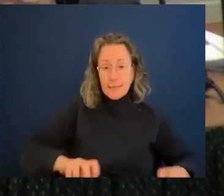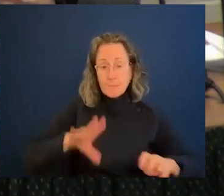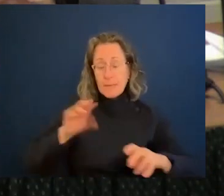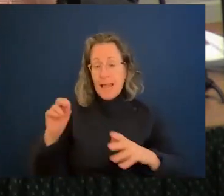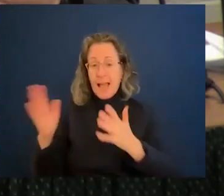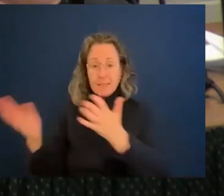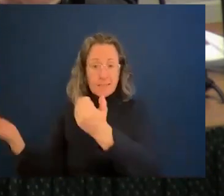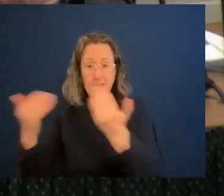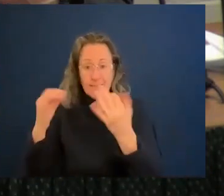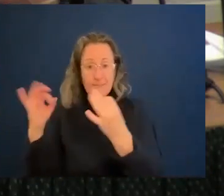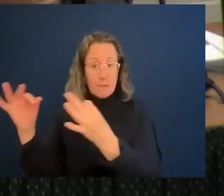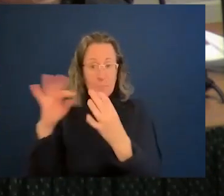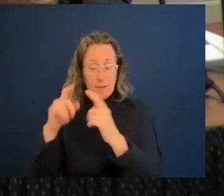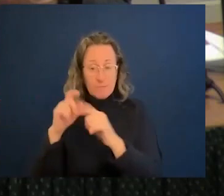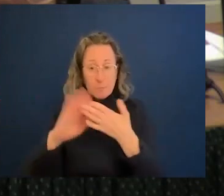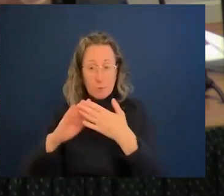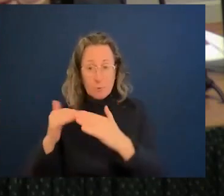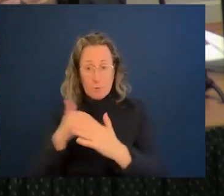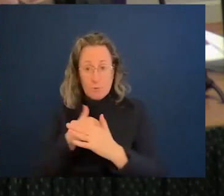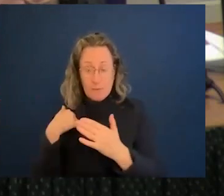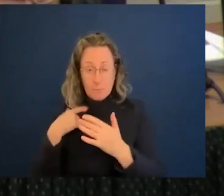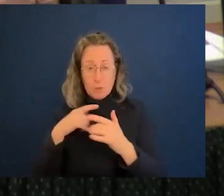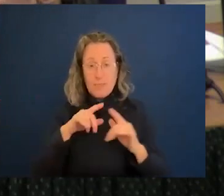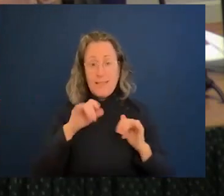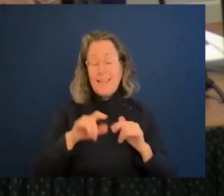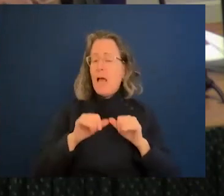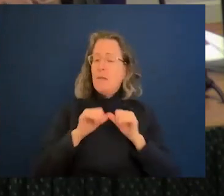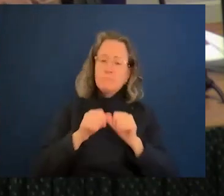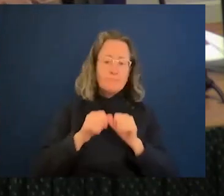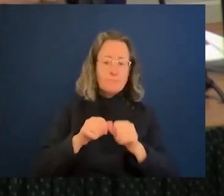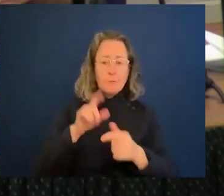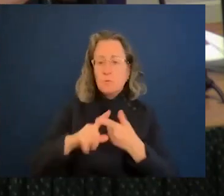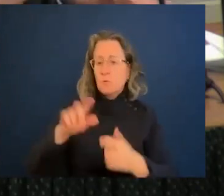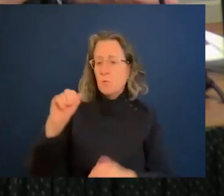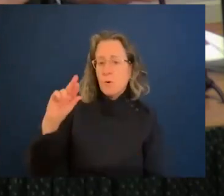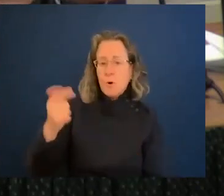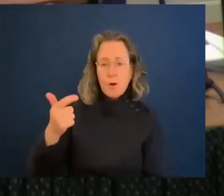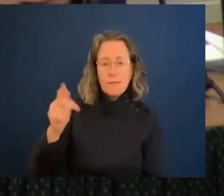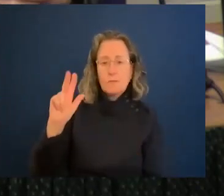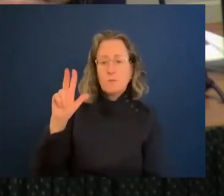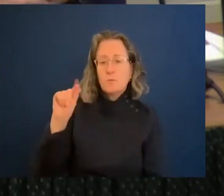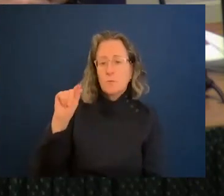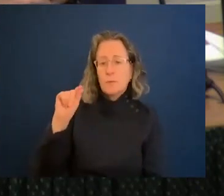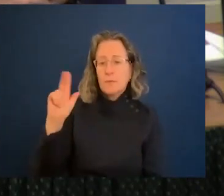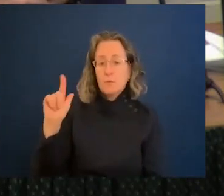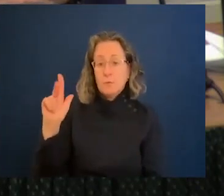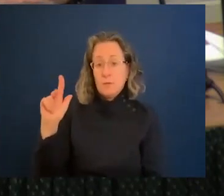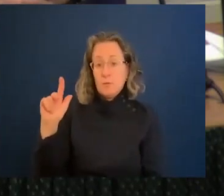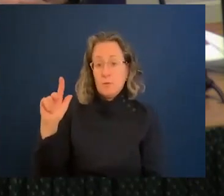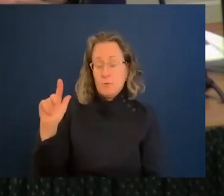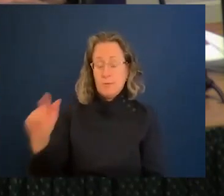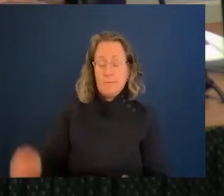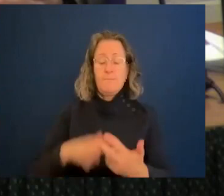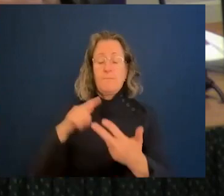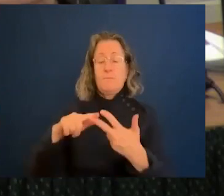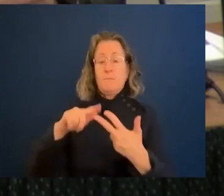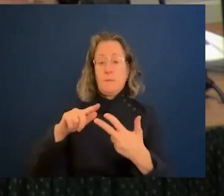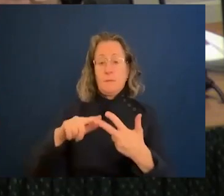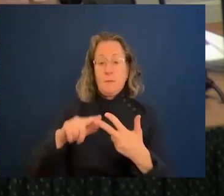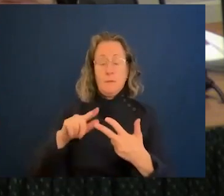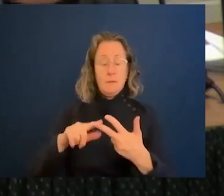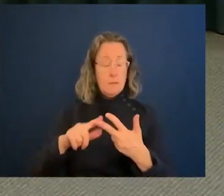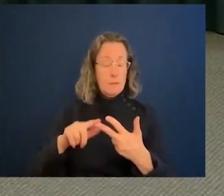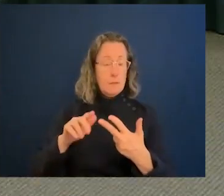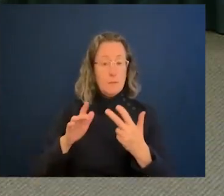and that would occur through August of 2023. thirdly developing a preferred alternative